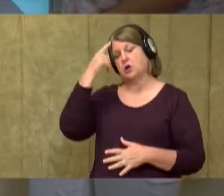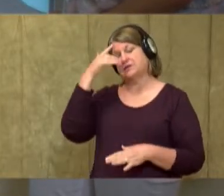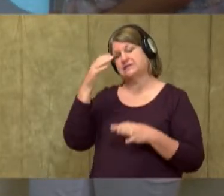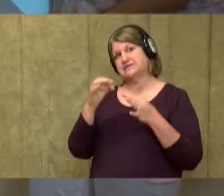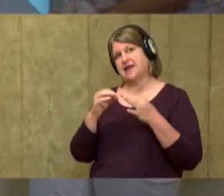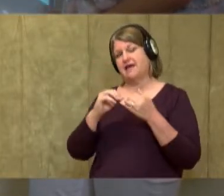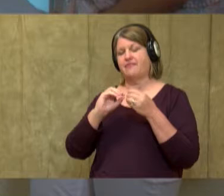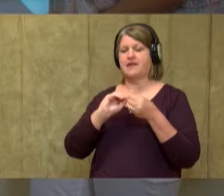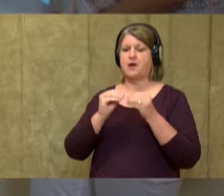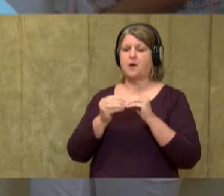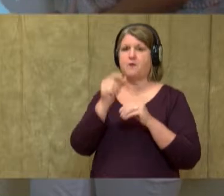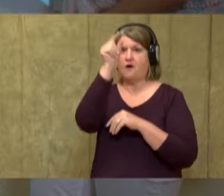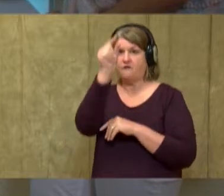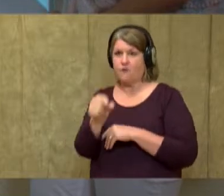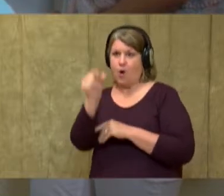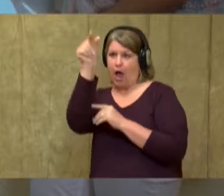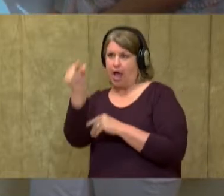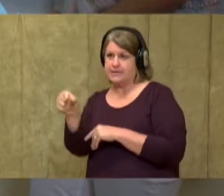rods